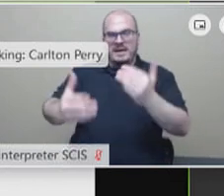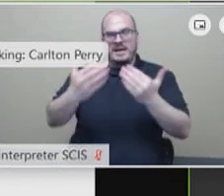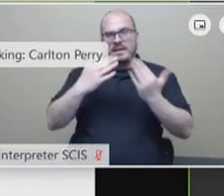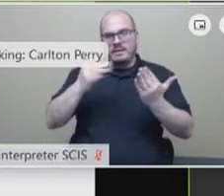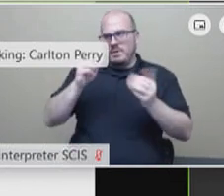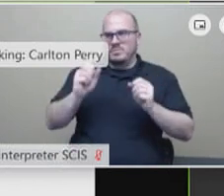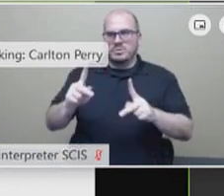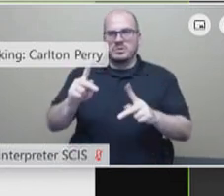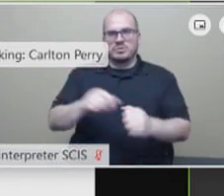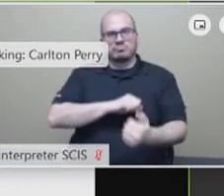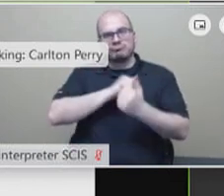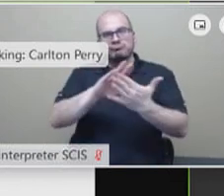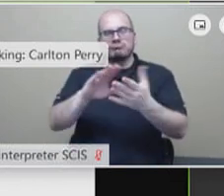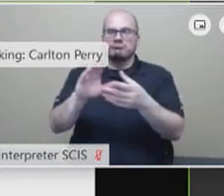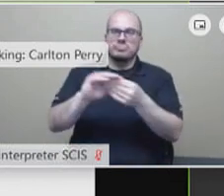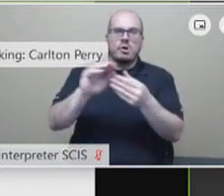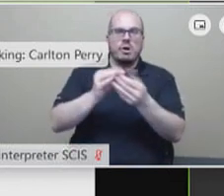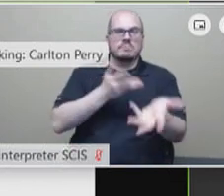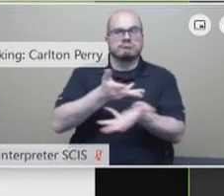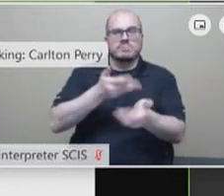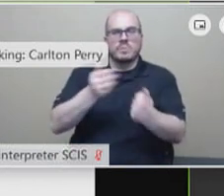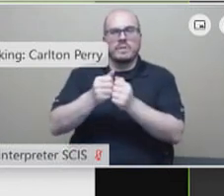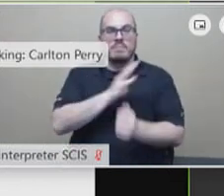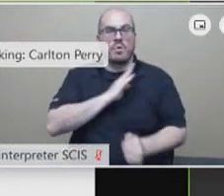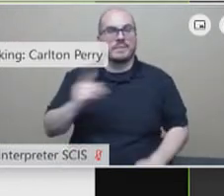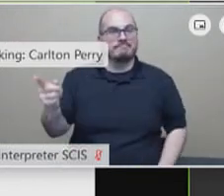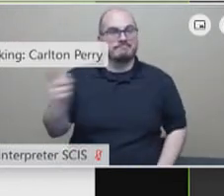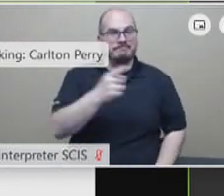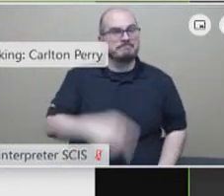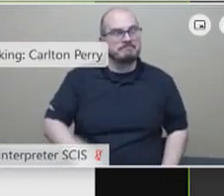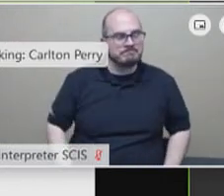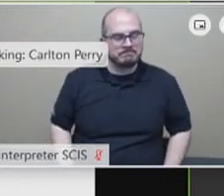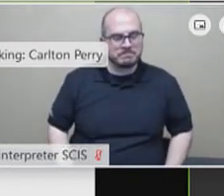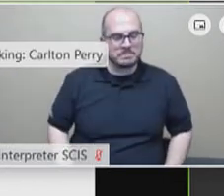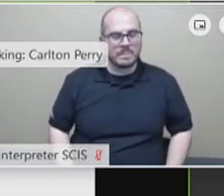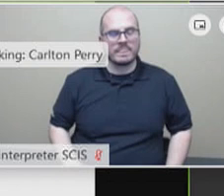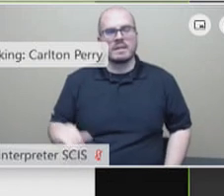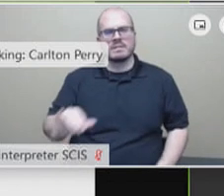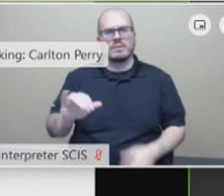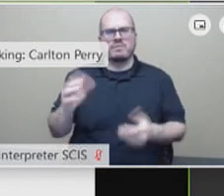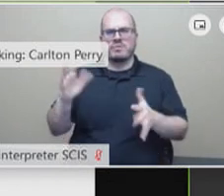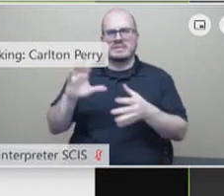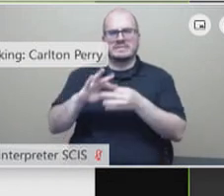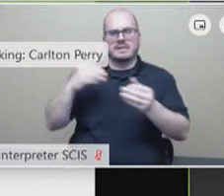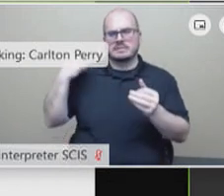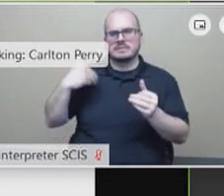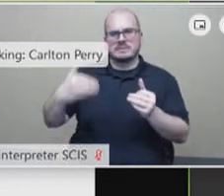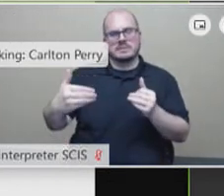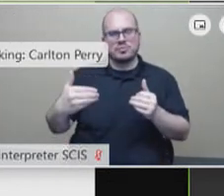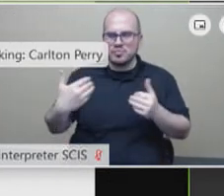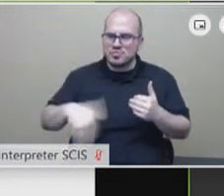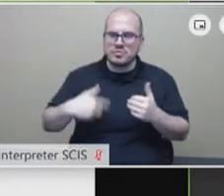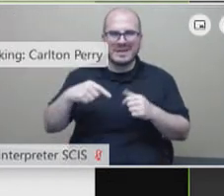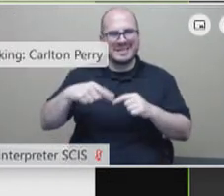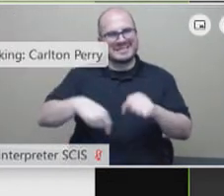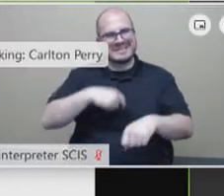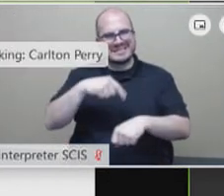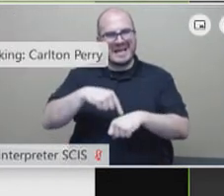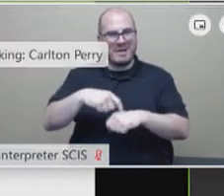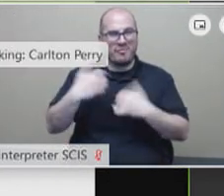address the board. As we've talked about, this is a time of unprecedented